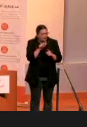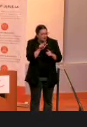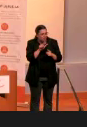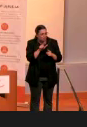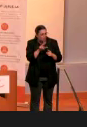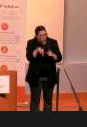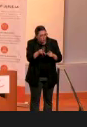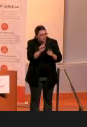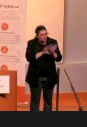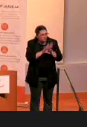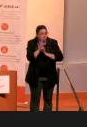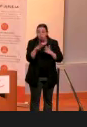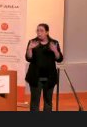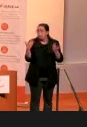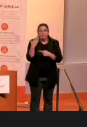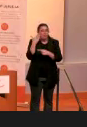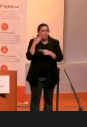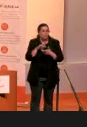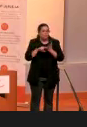All right, that's it so far online.